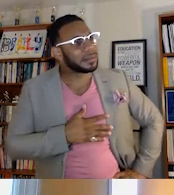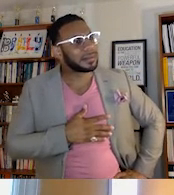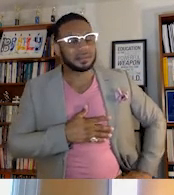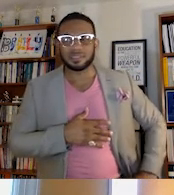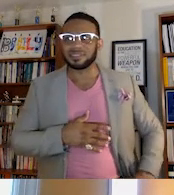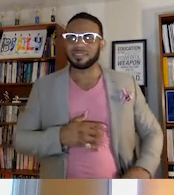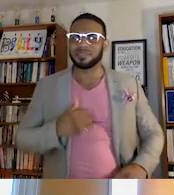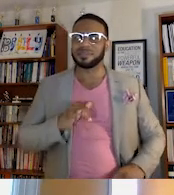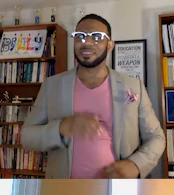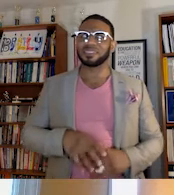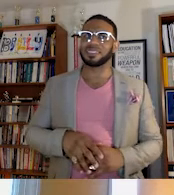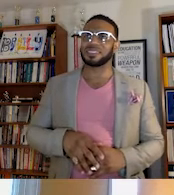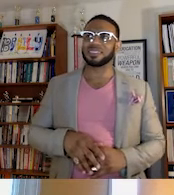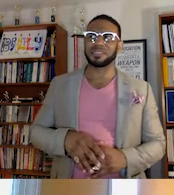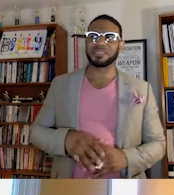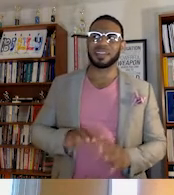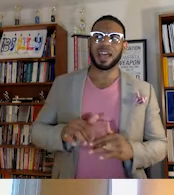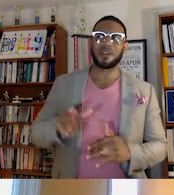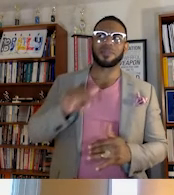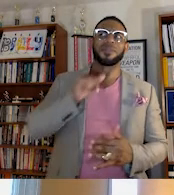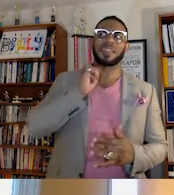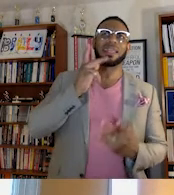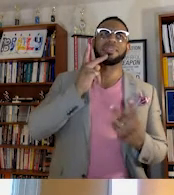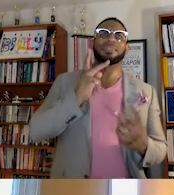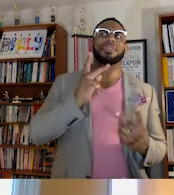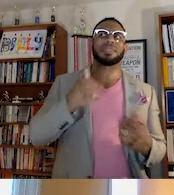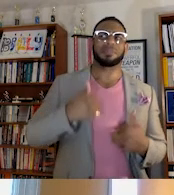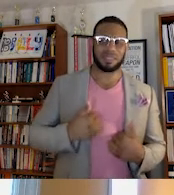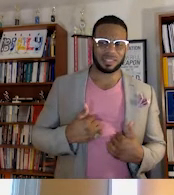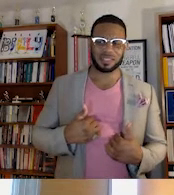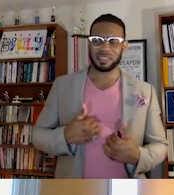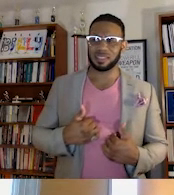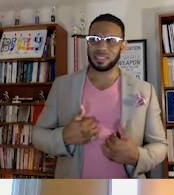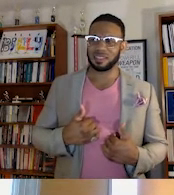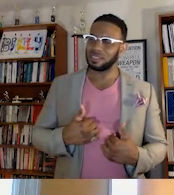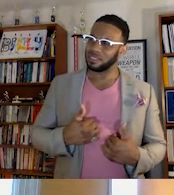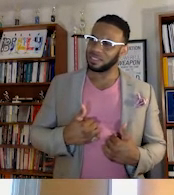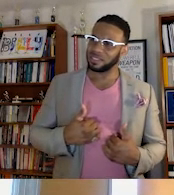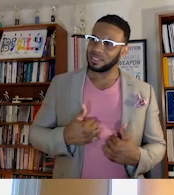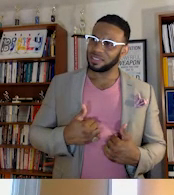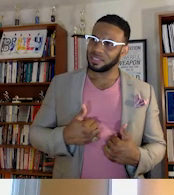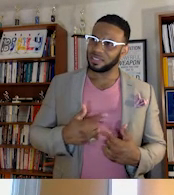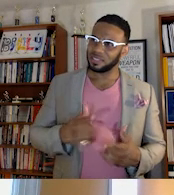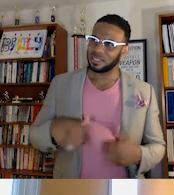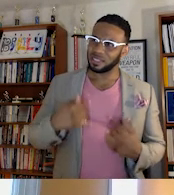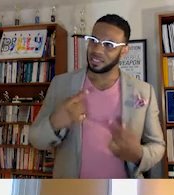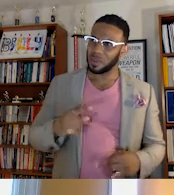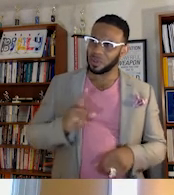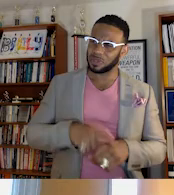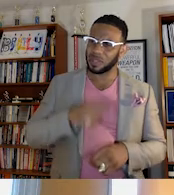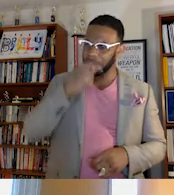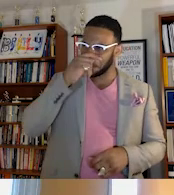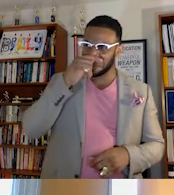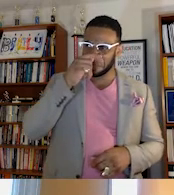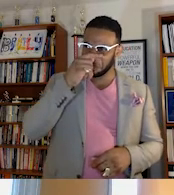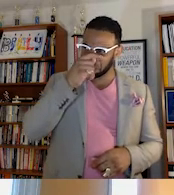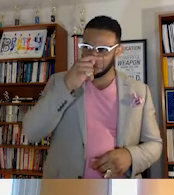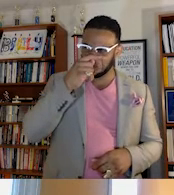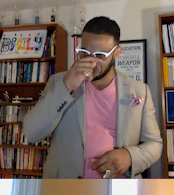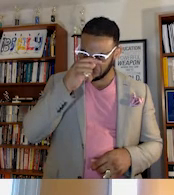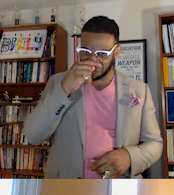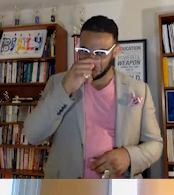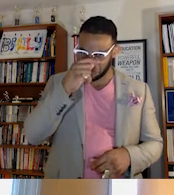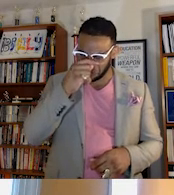And I'm like, how have you not seen me this whole time? Like, I